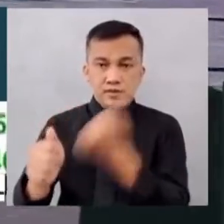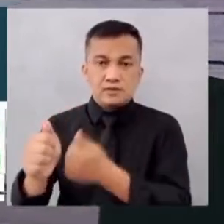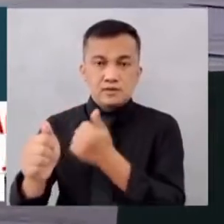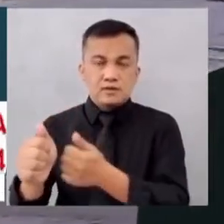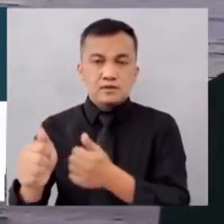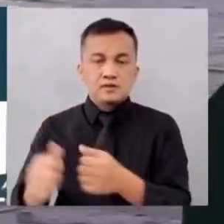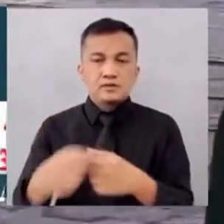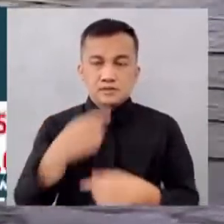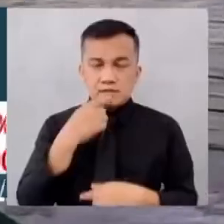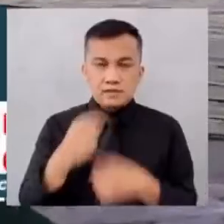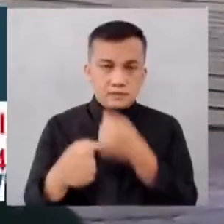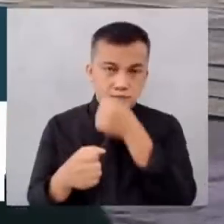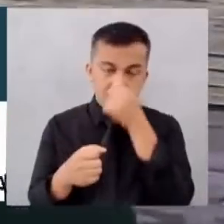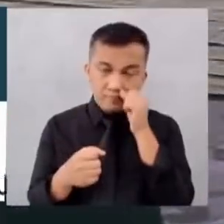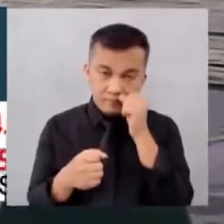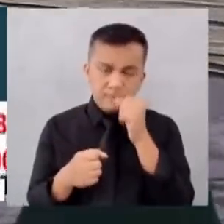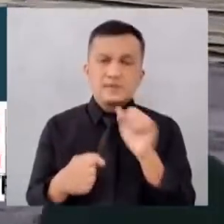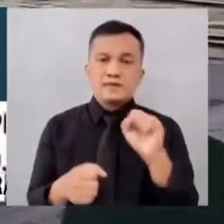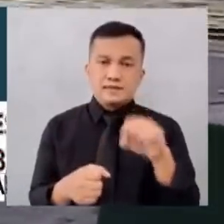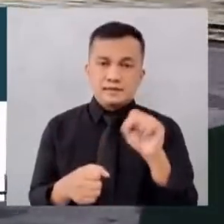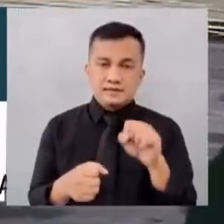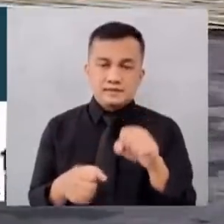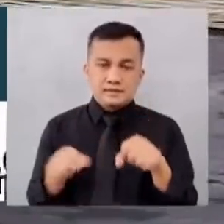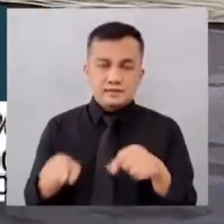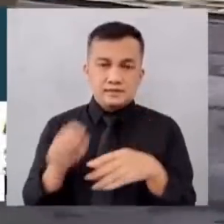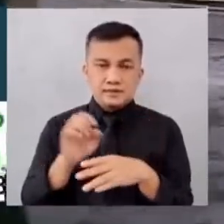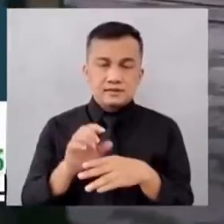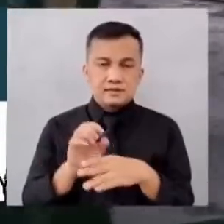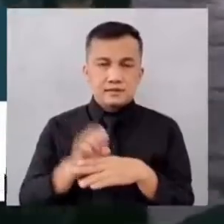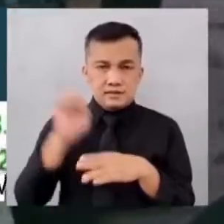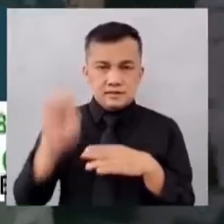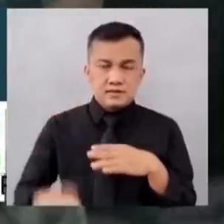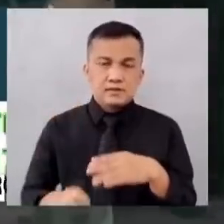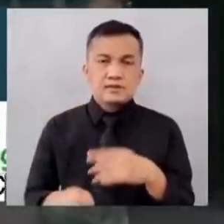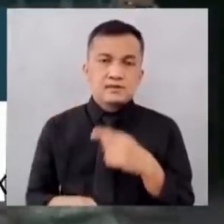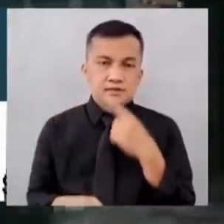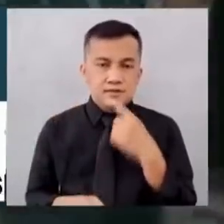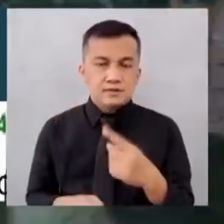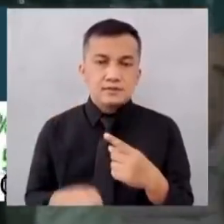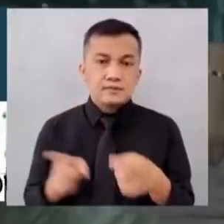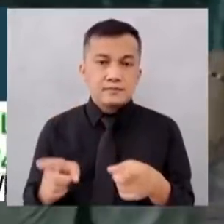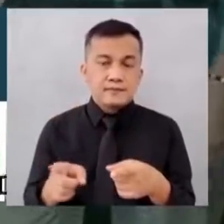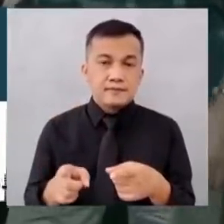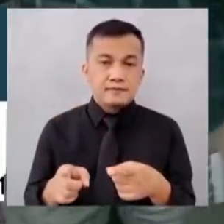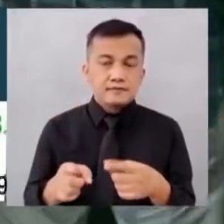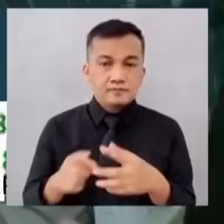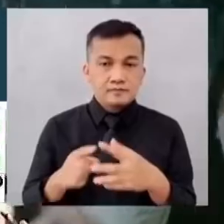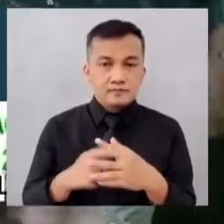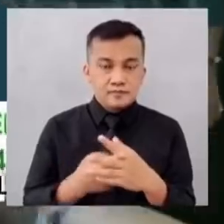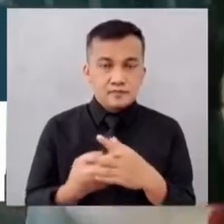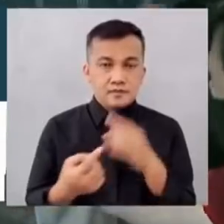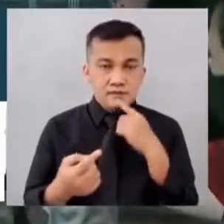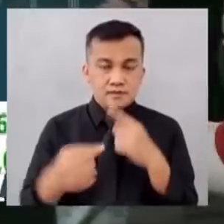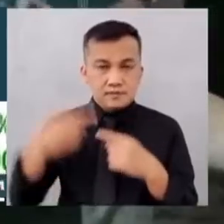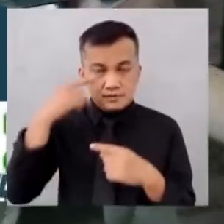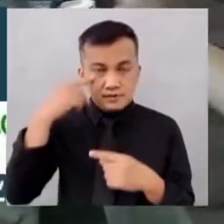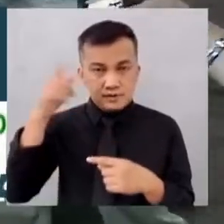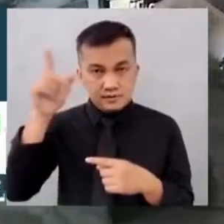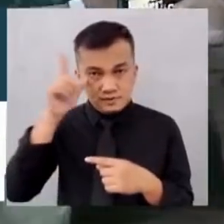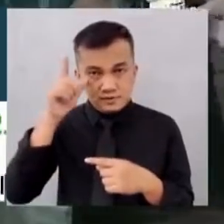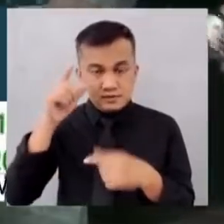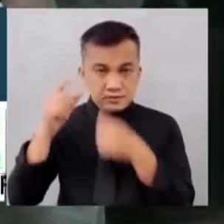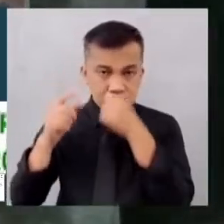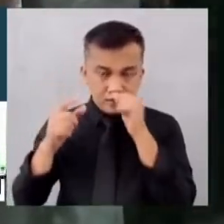said basically yes, this is the end of it. And Sotto said that right at the outset he and Lacson were saying that they don't want